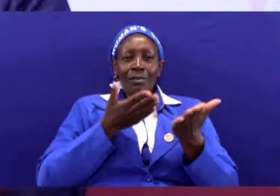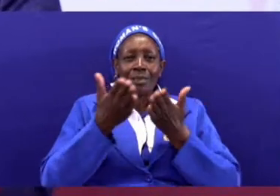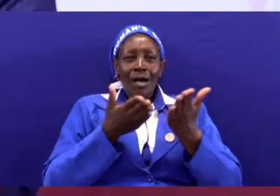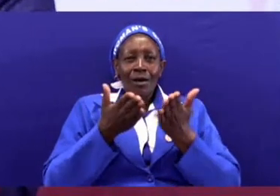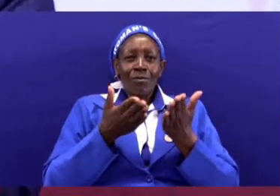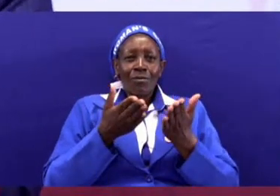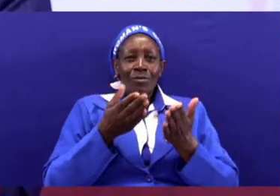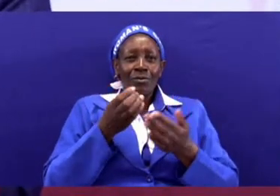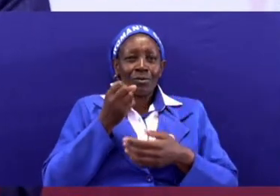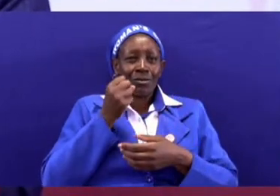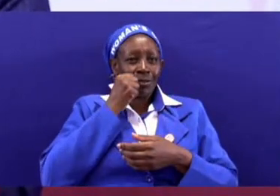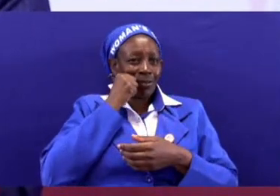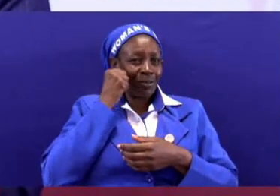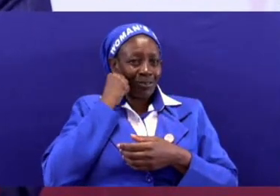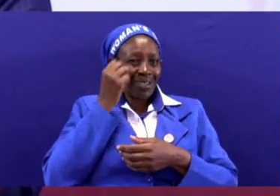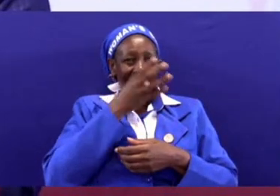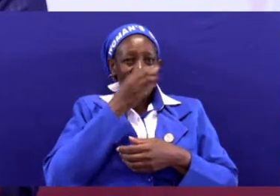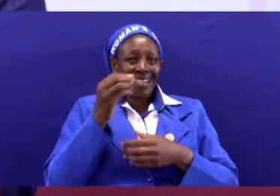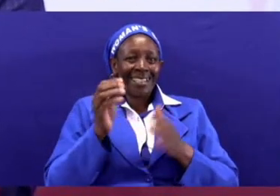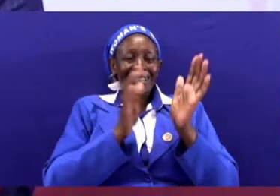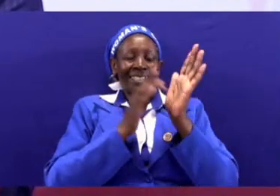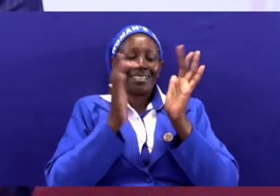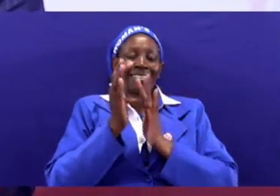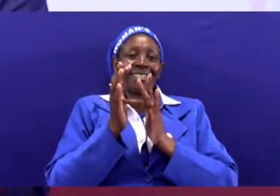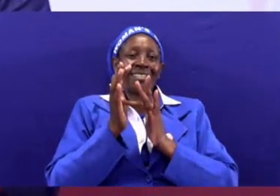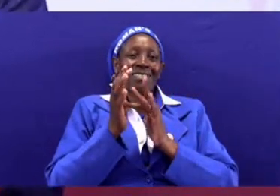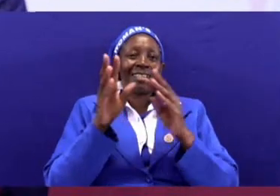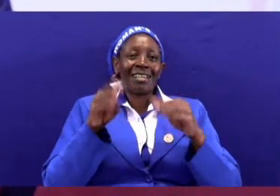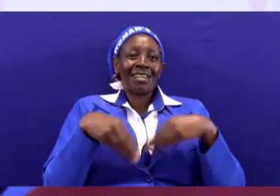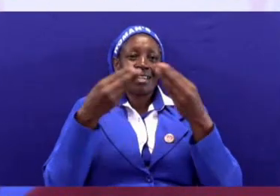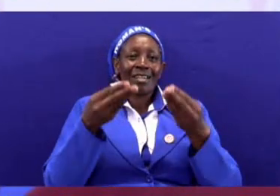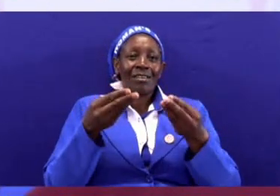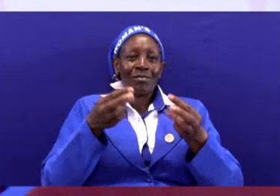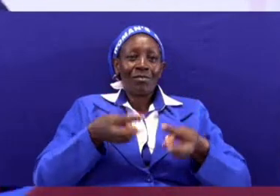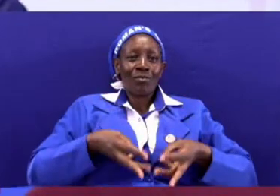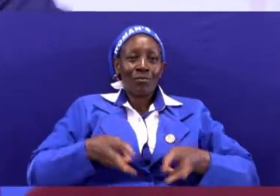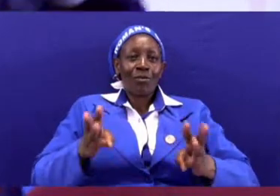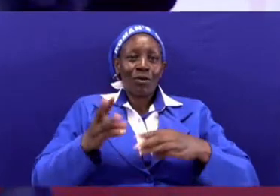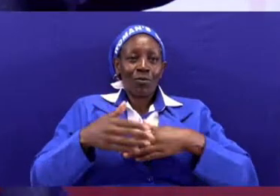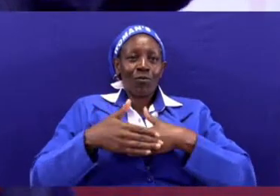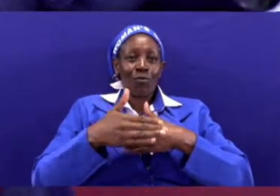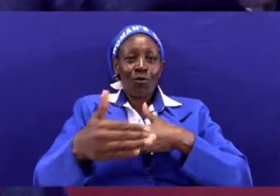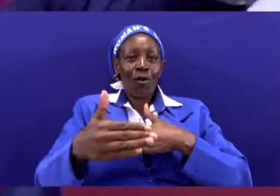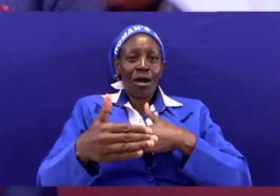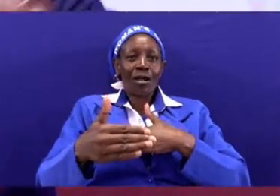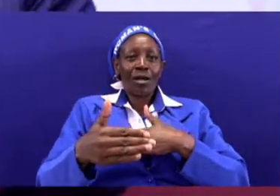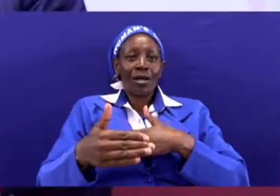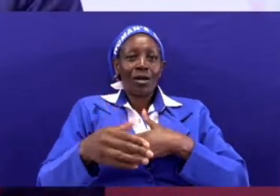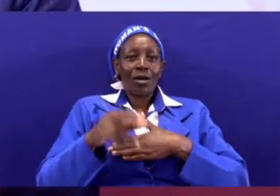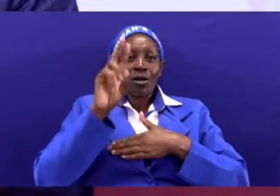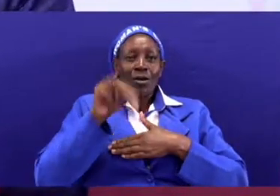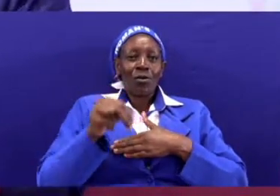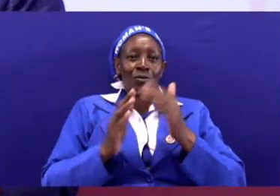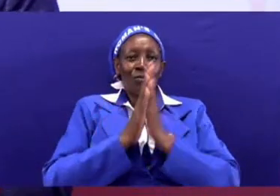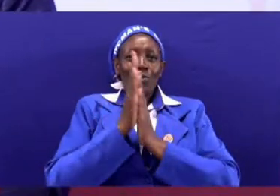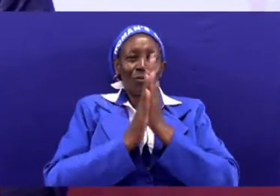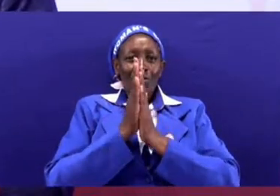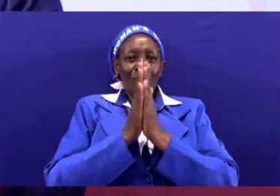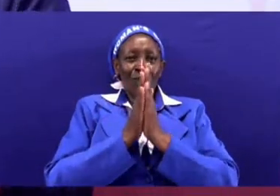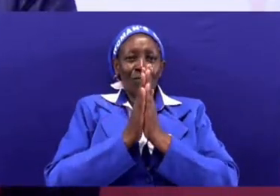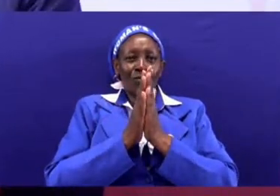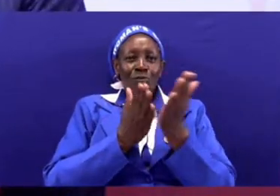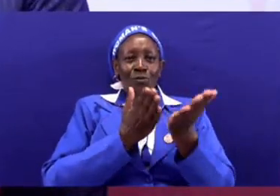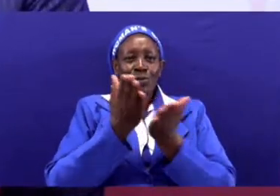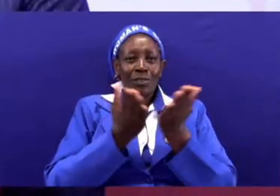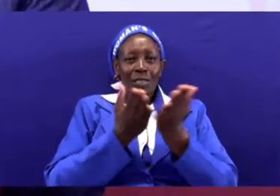will give us a way forward. But lastly, brothers and sisters, not just the motivation for our service, the models of